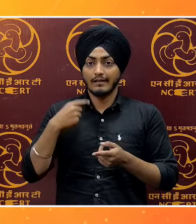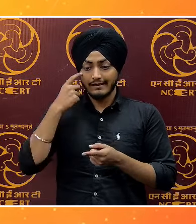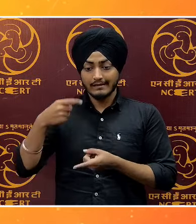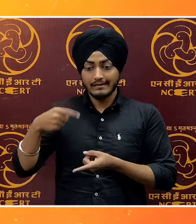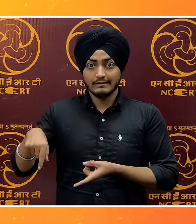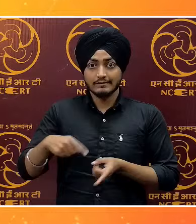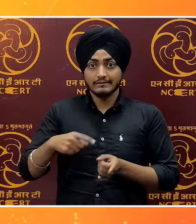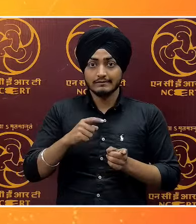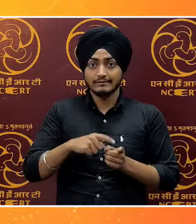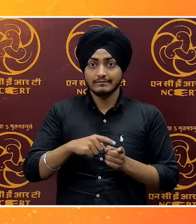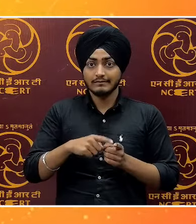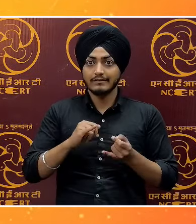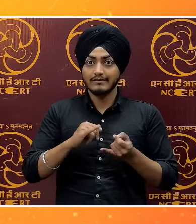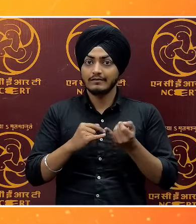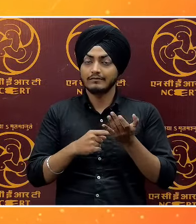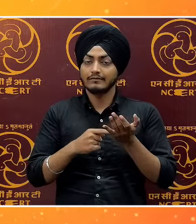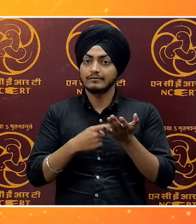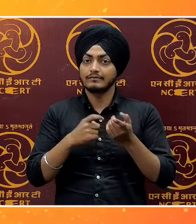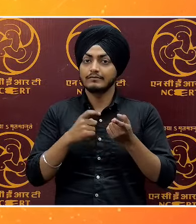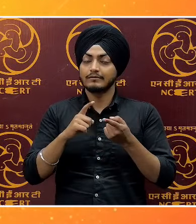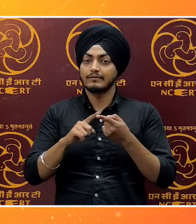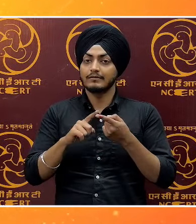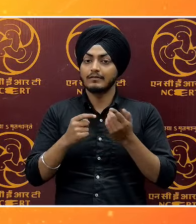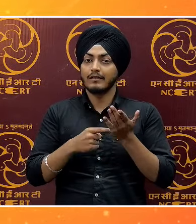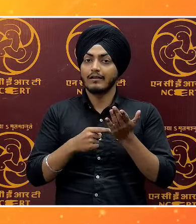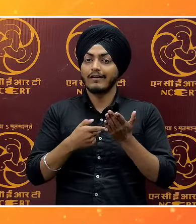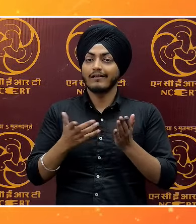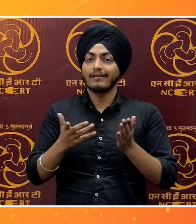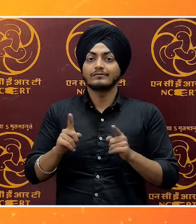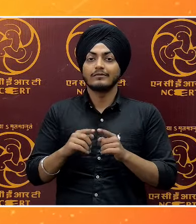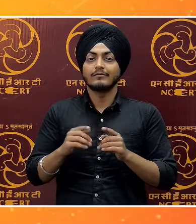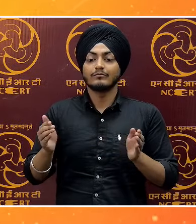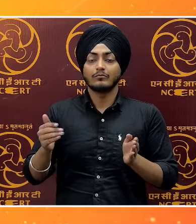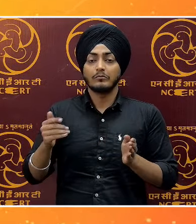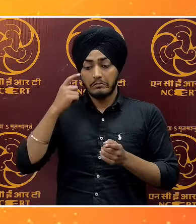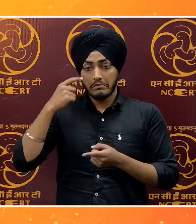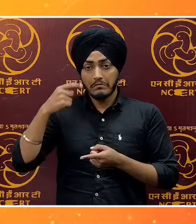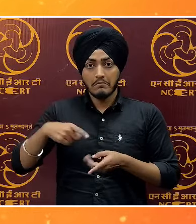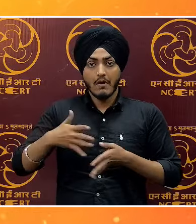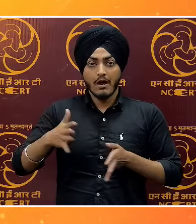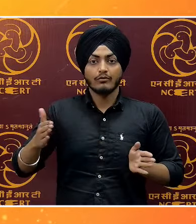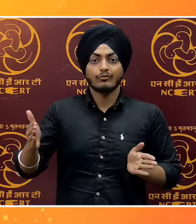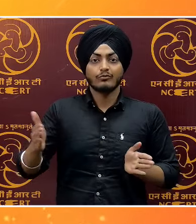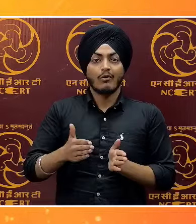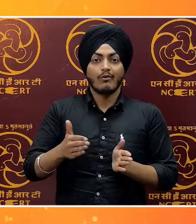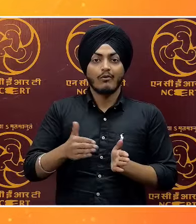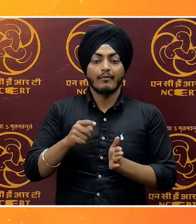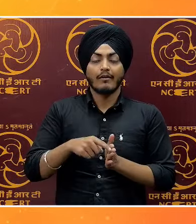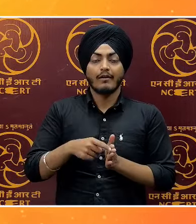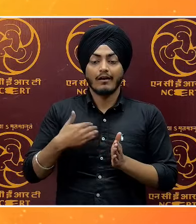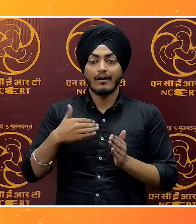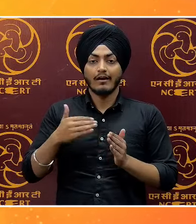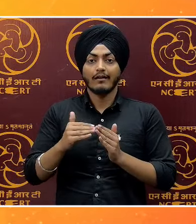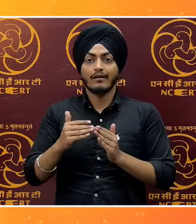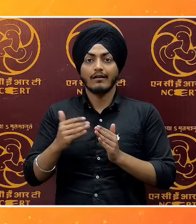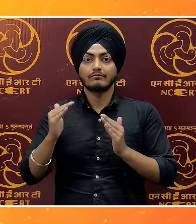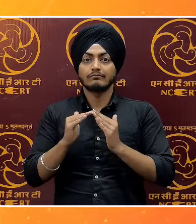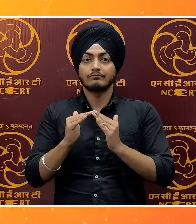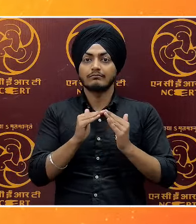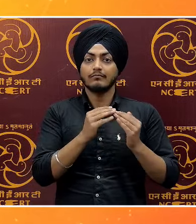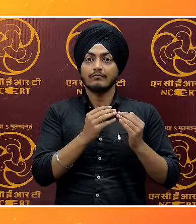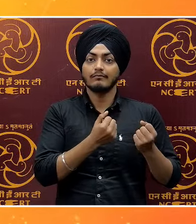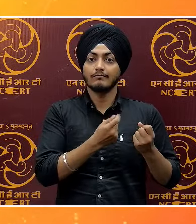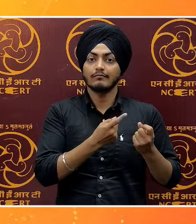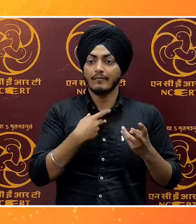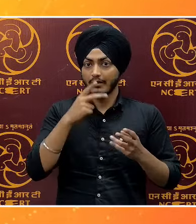version of road. Okay. We join houses, colonies to each other. And we see children playing in the streets as well. It's a Yeah. common scene.